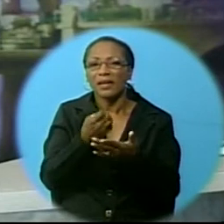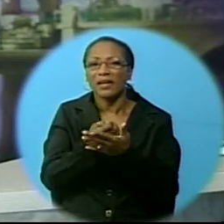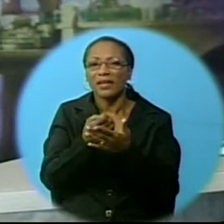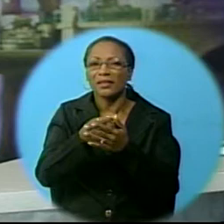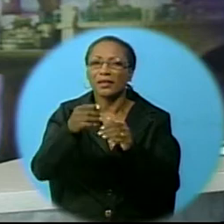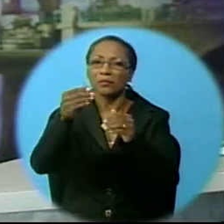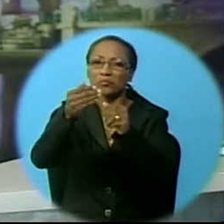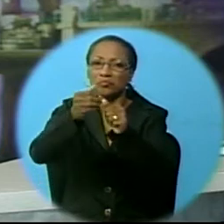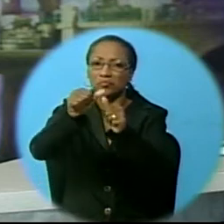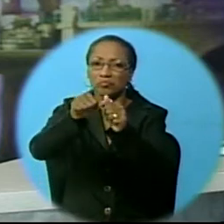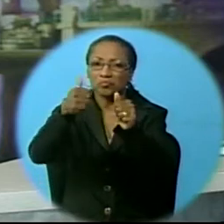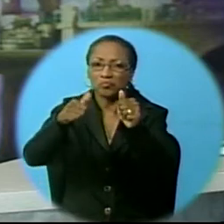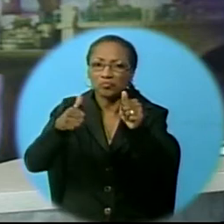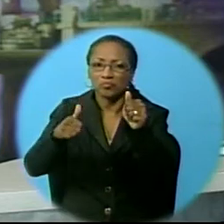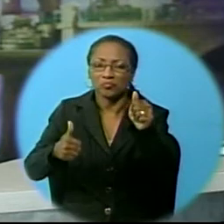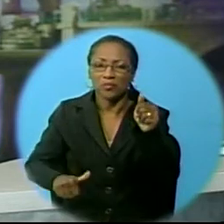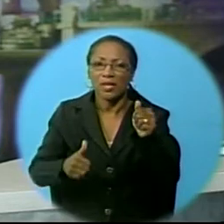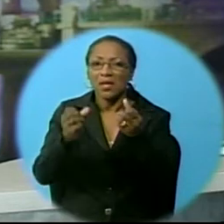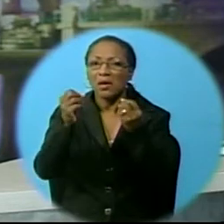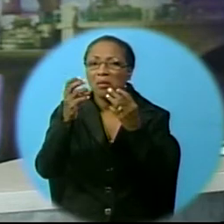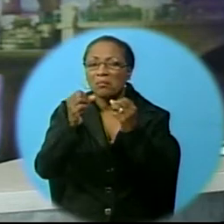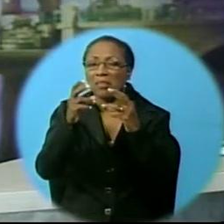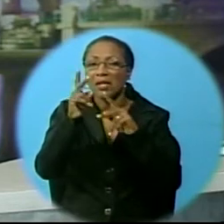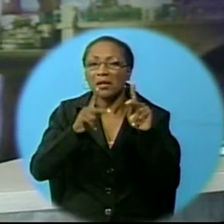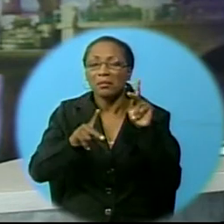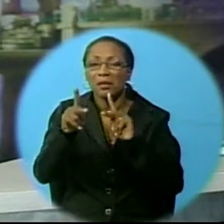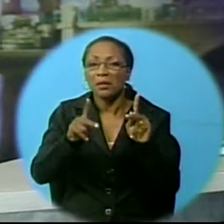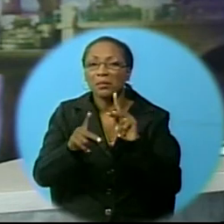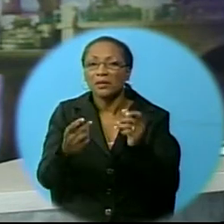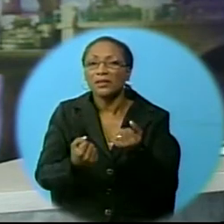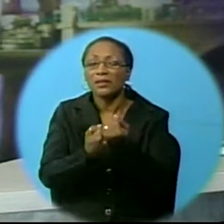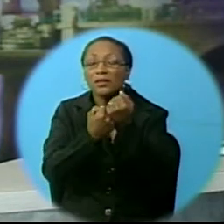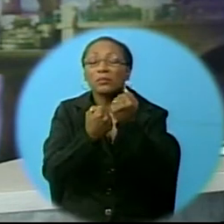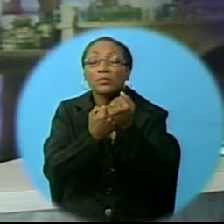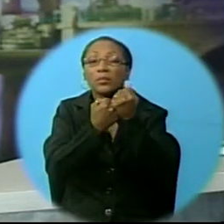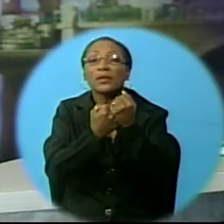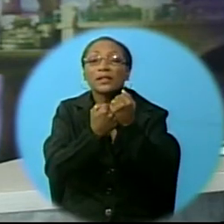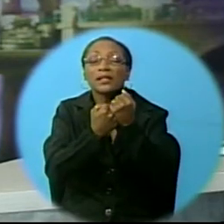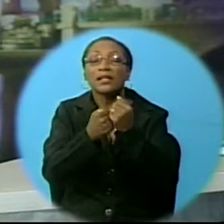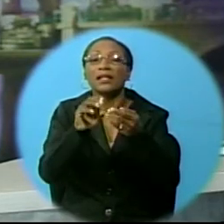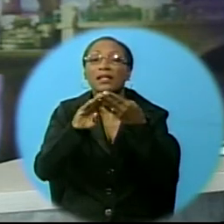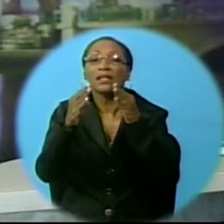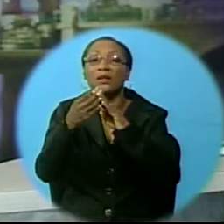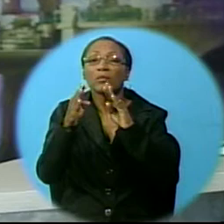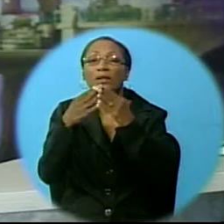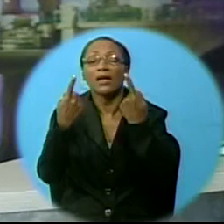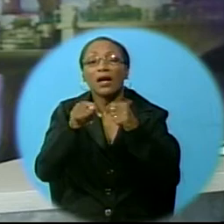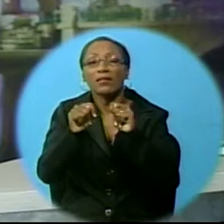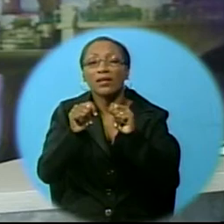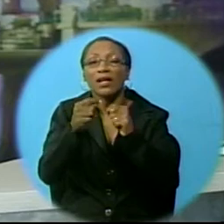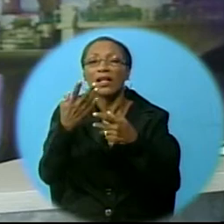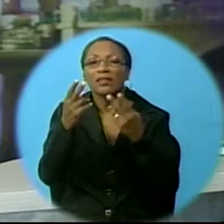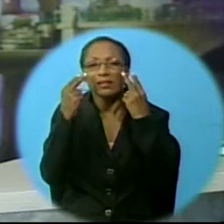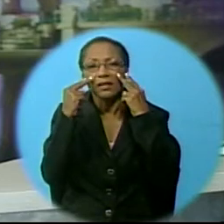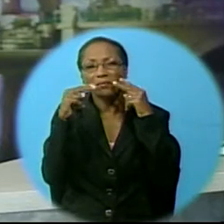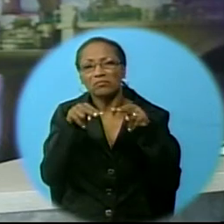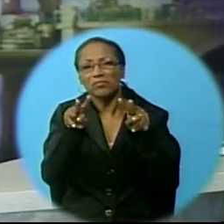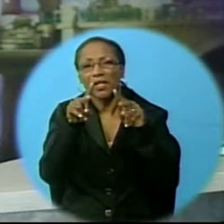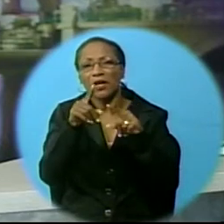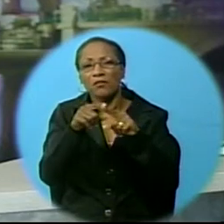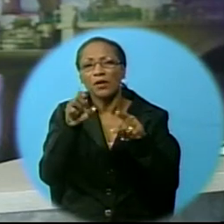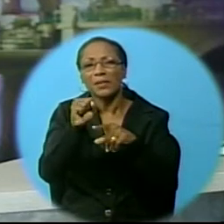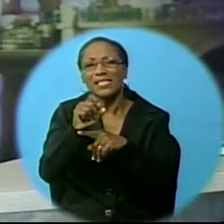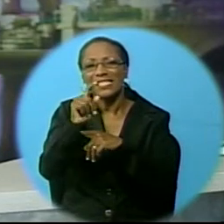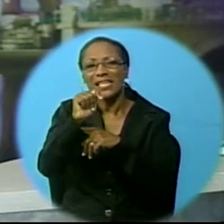economic recession, sponsors are still supporting community efforts to help the less fortunate. This observation from Vice Chairman of the St.